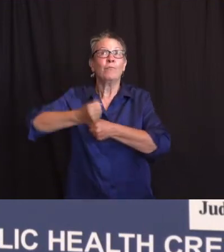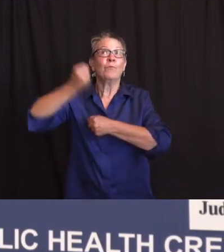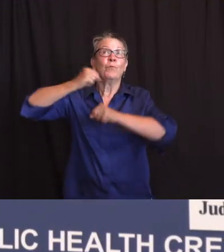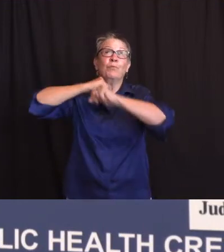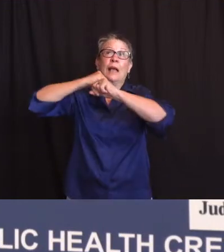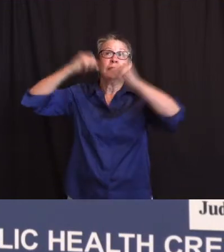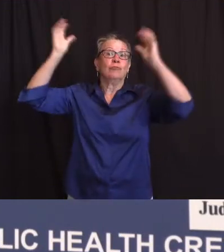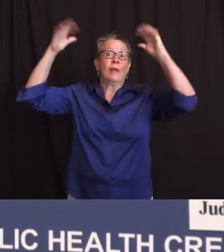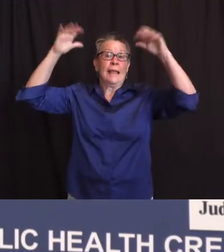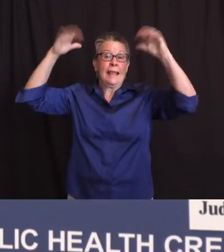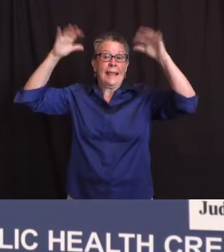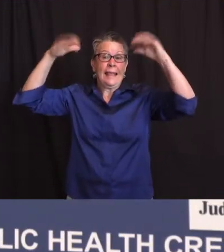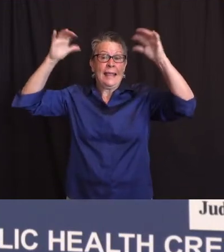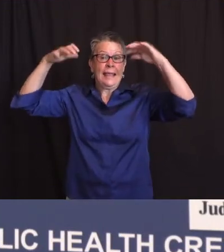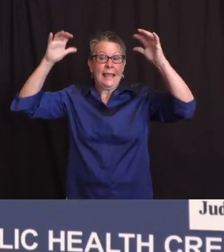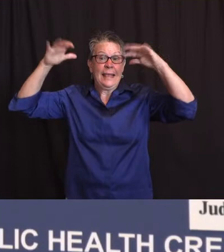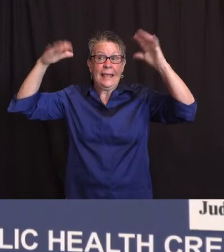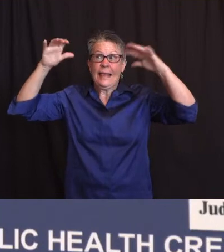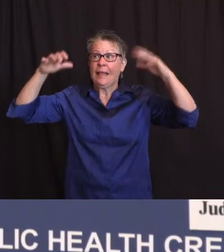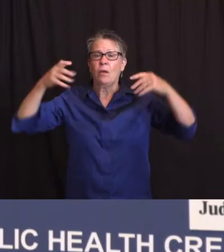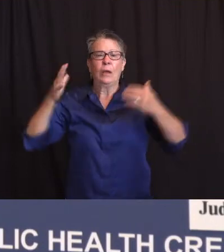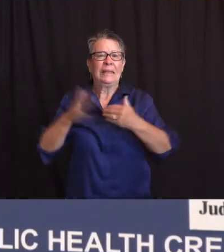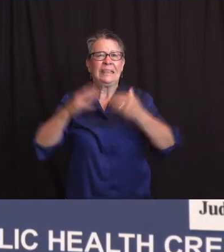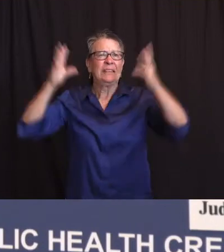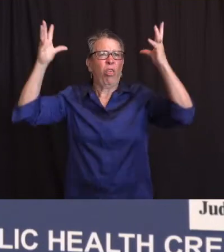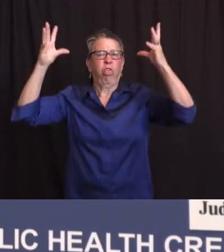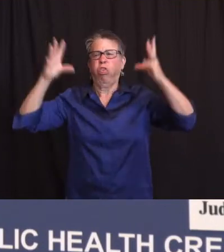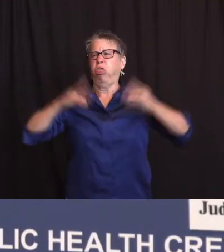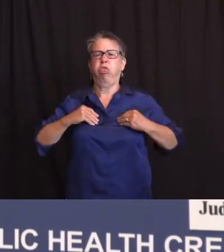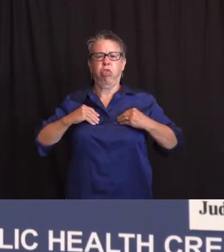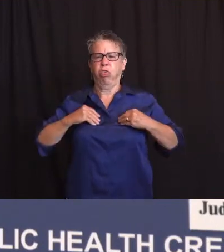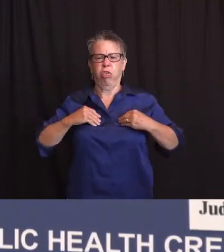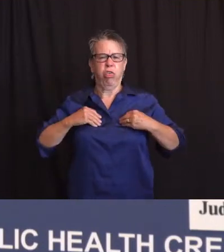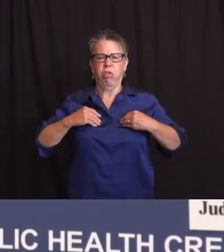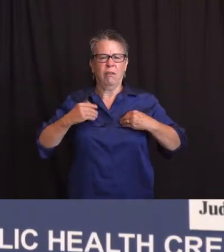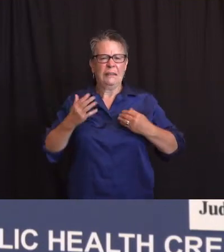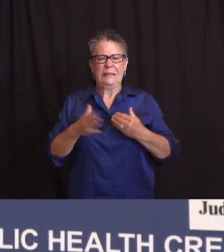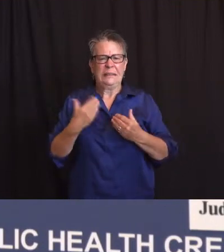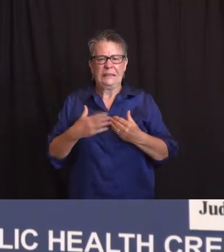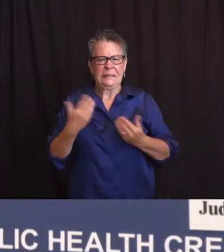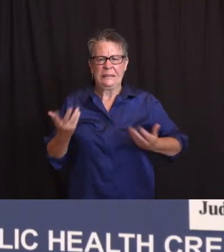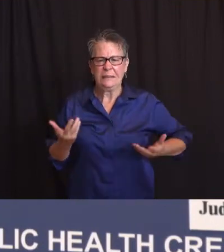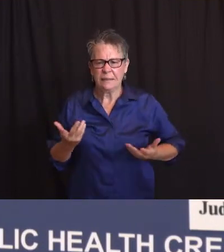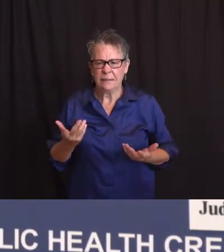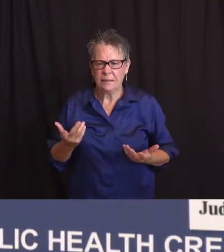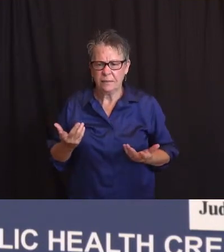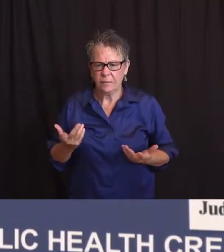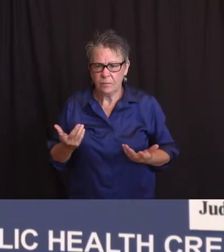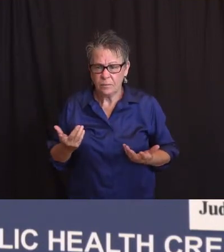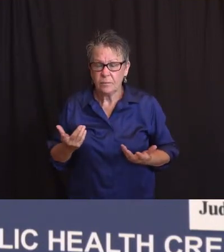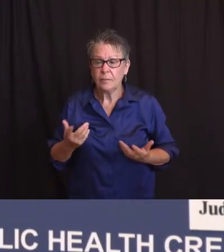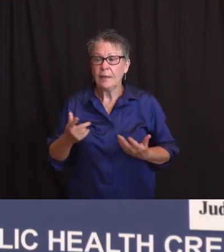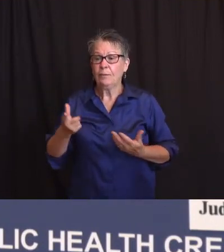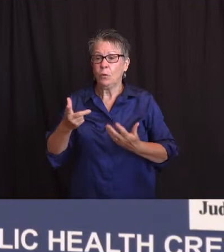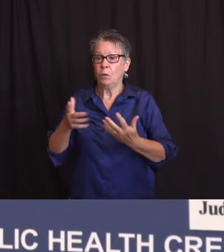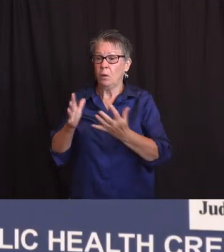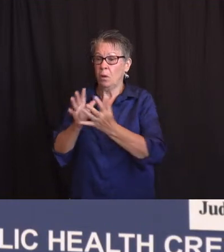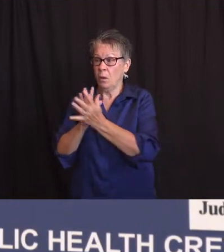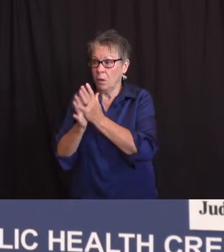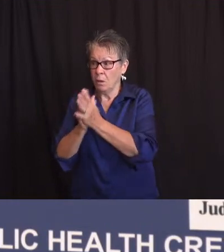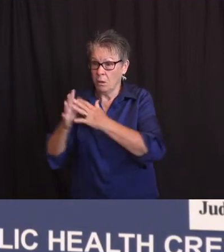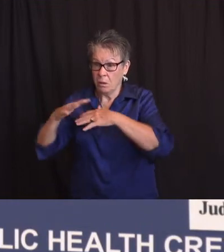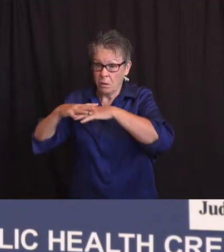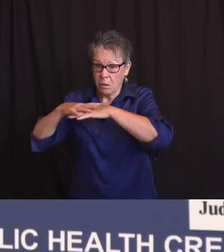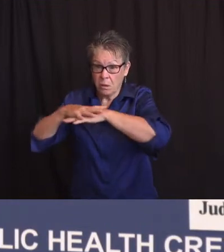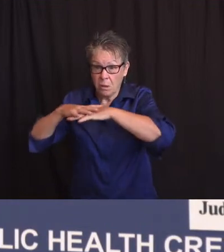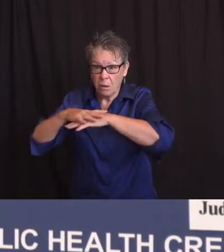outside of the tri-state area, unvaccinated individuals should quarantine themselves and should get themselves tested because they've put themselves at greater risk